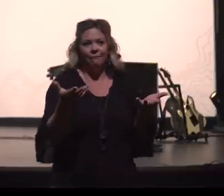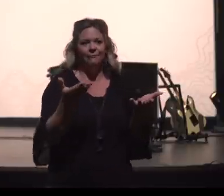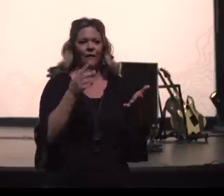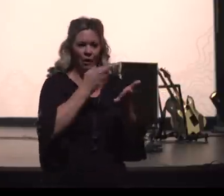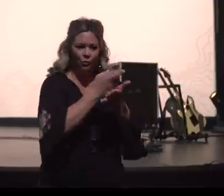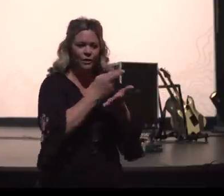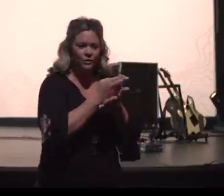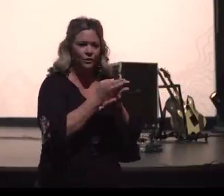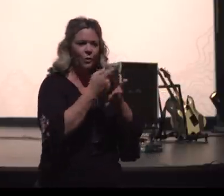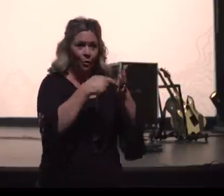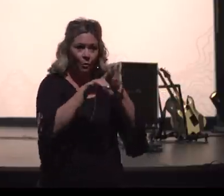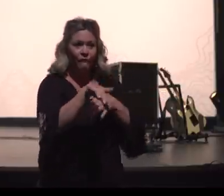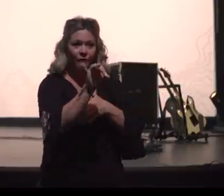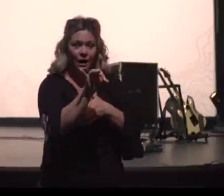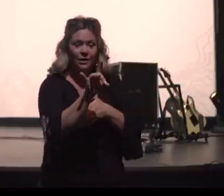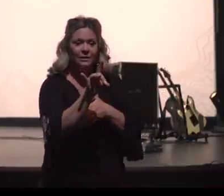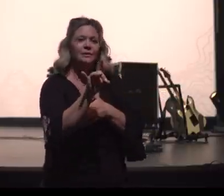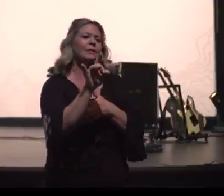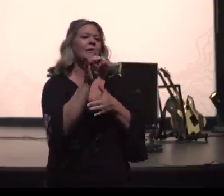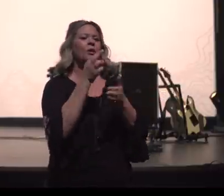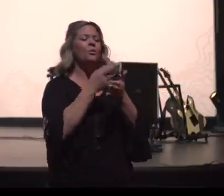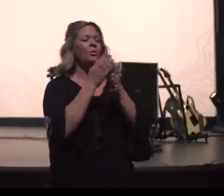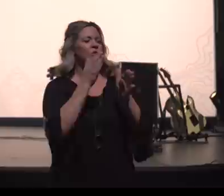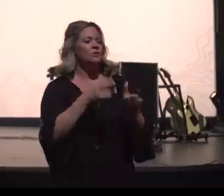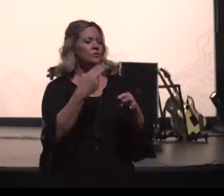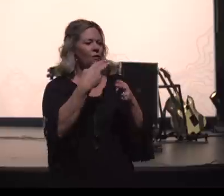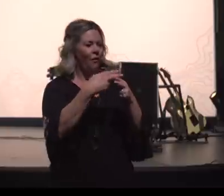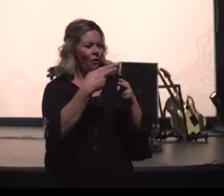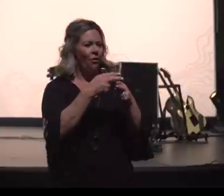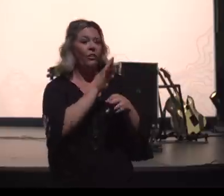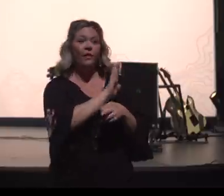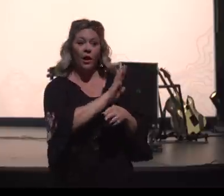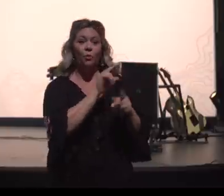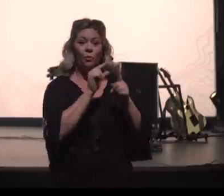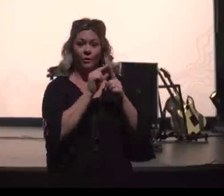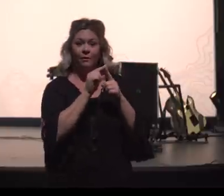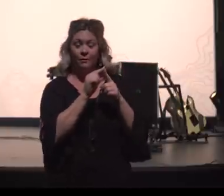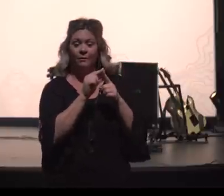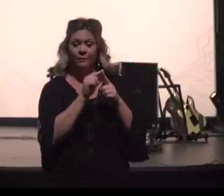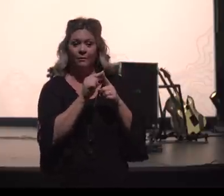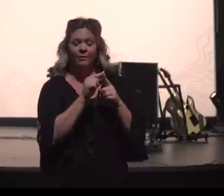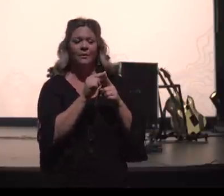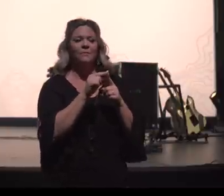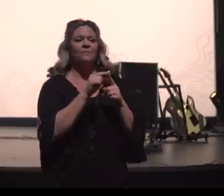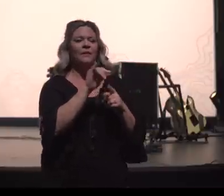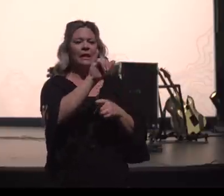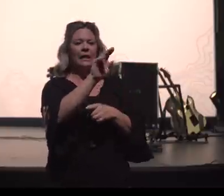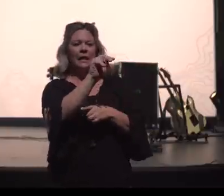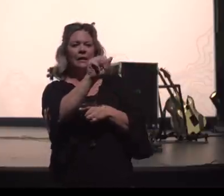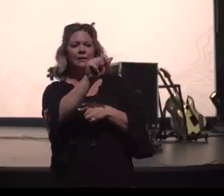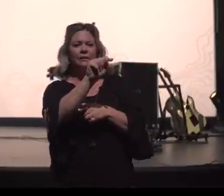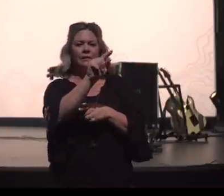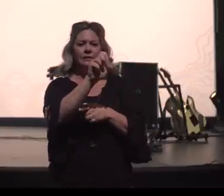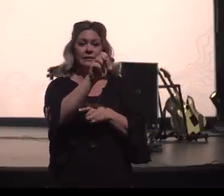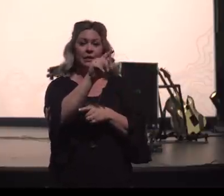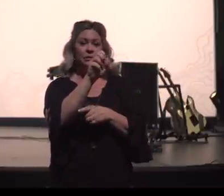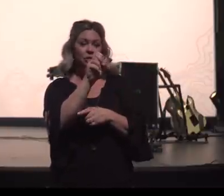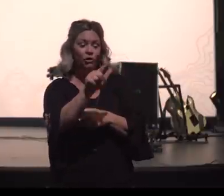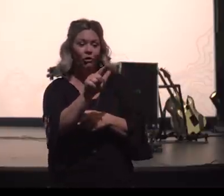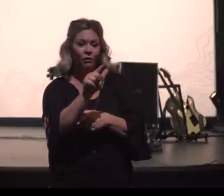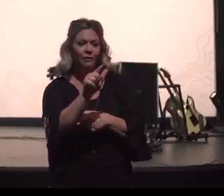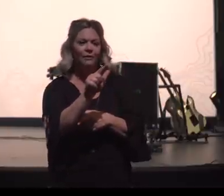okay? This is what we're discovering is what researchers are calling, this is their word, inattentional blindness.